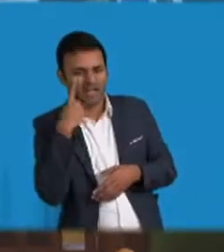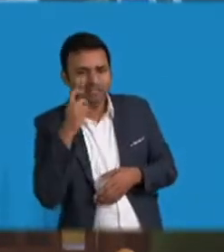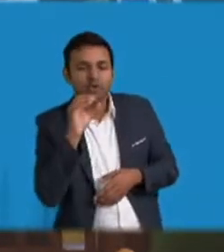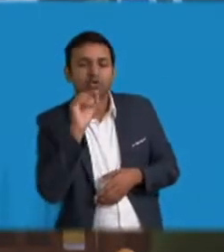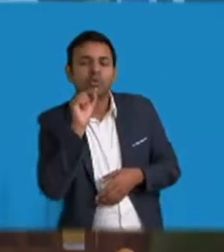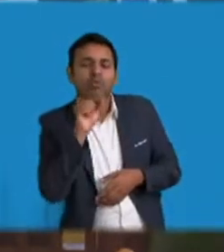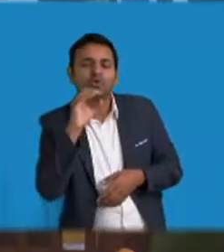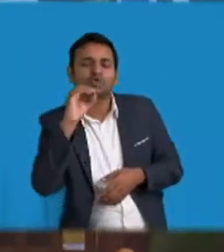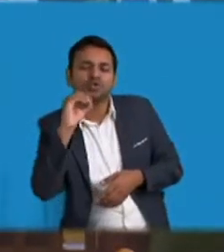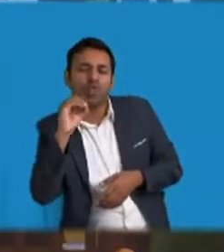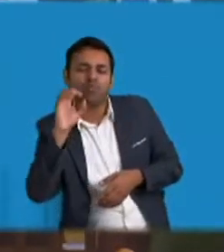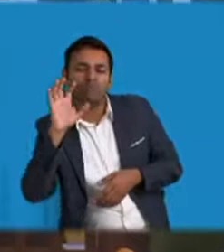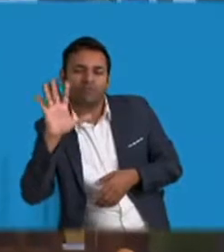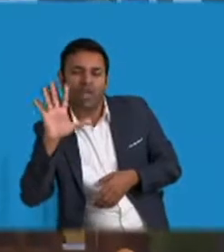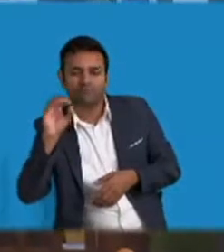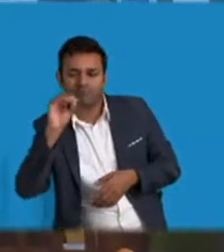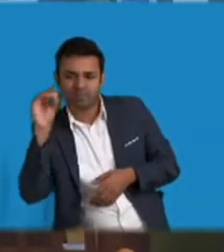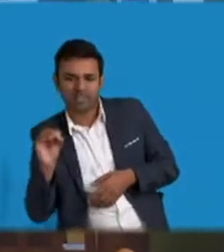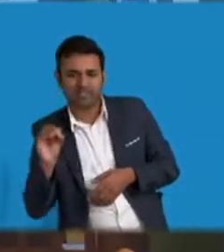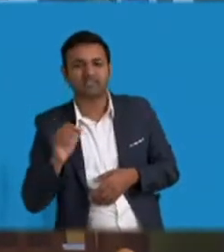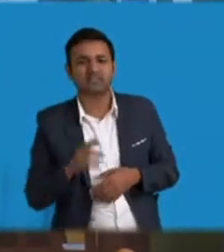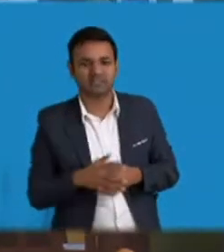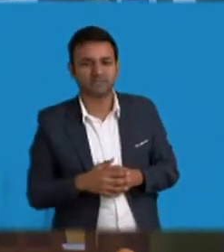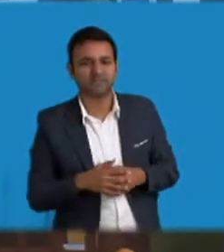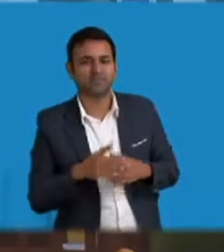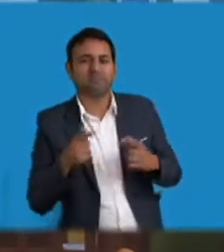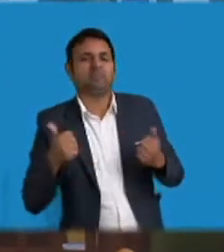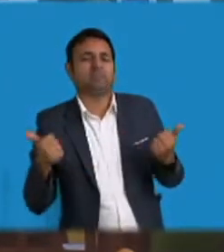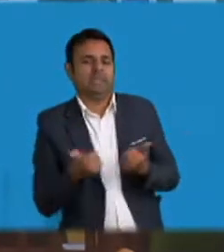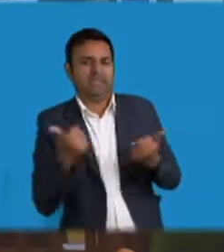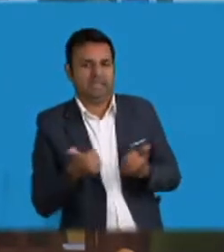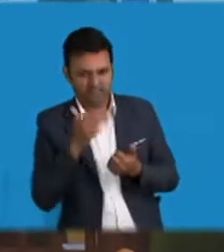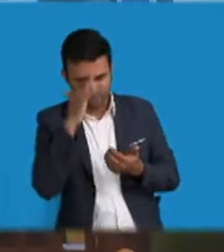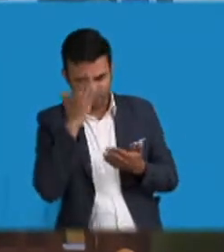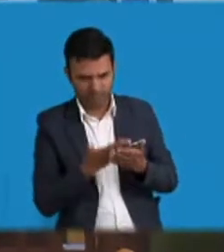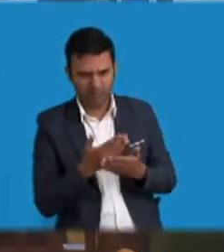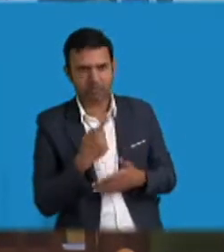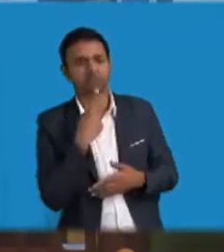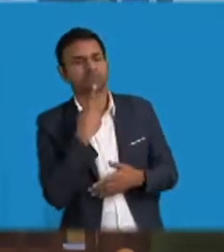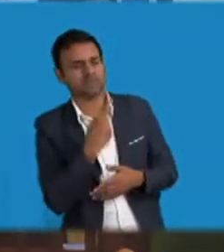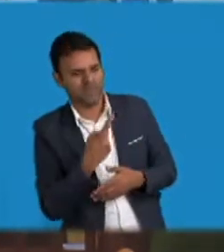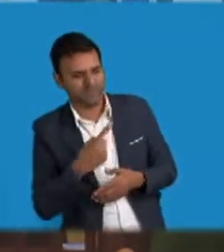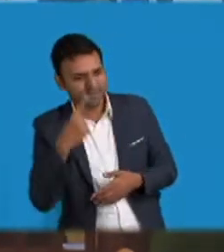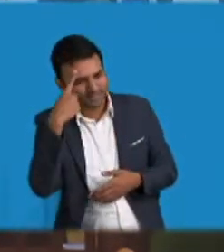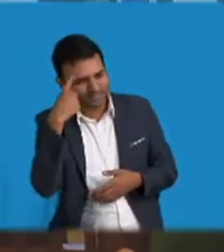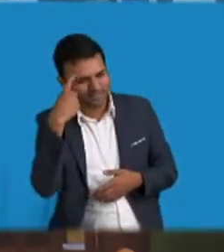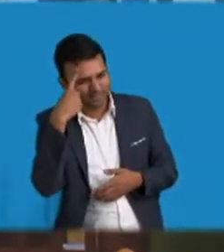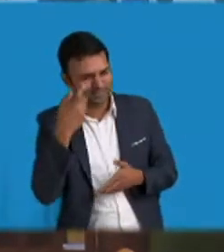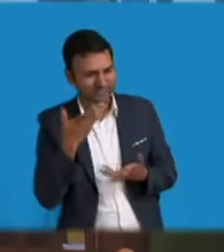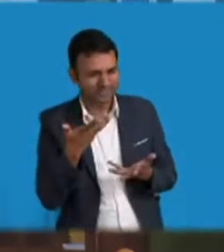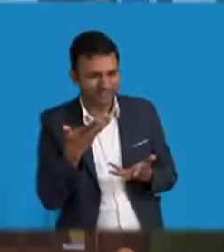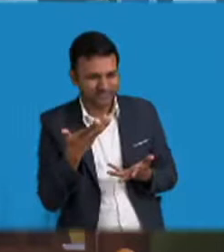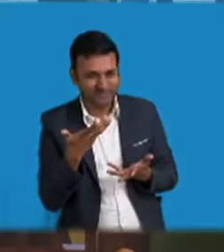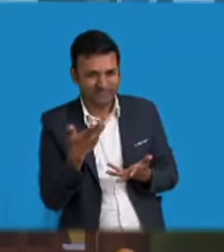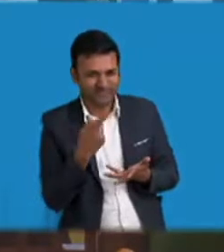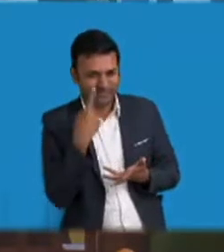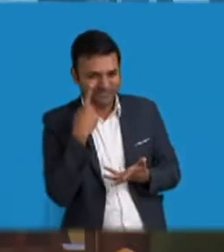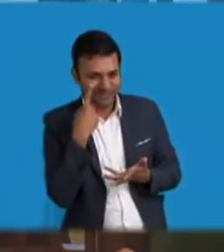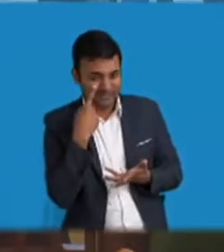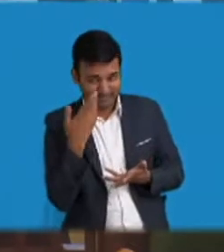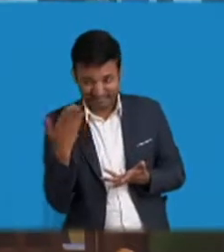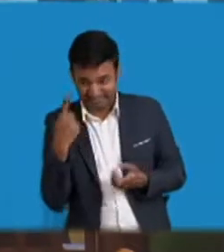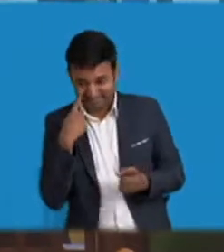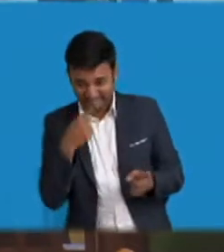0.05% for him is a big number. This is the quality of lawyer we have on the other side.